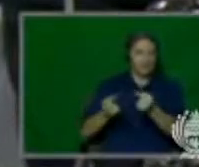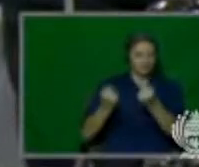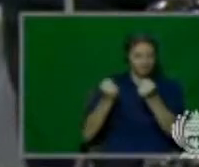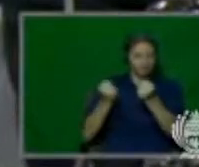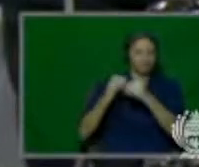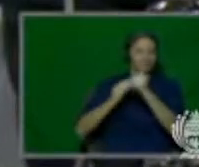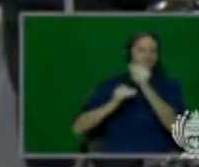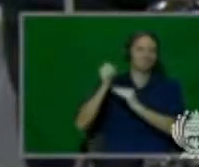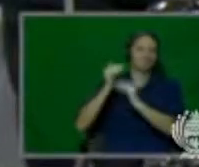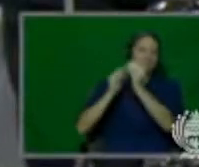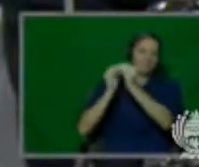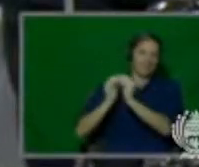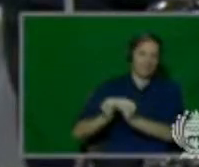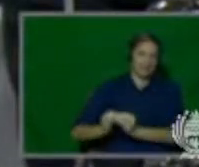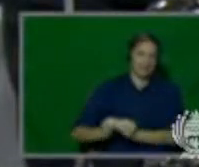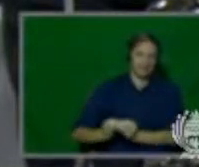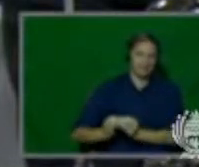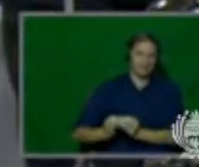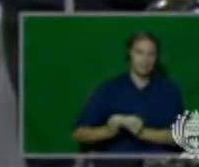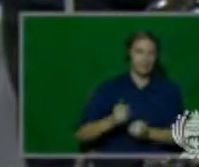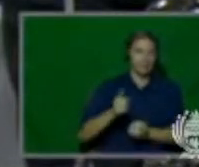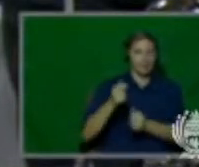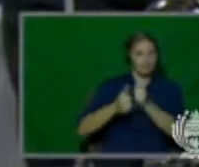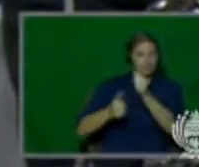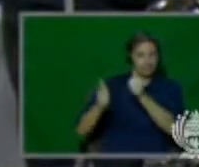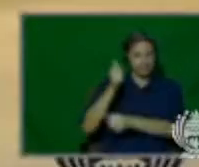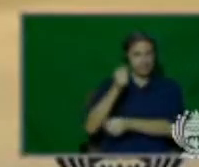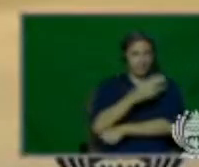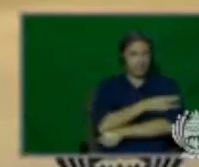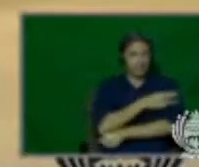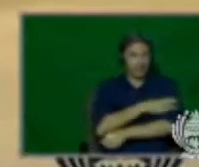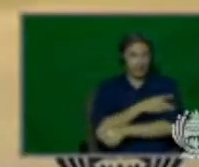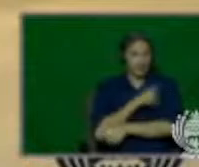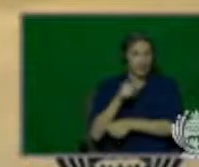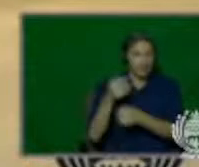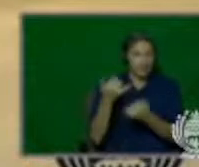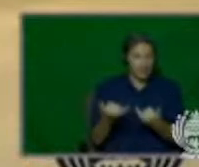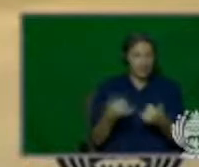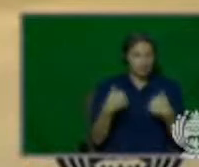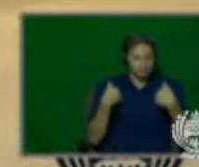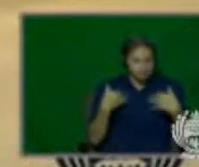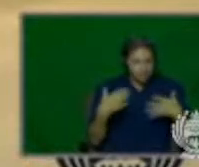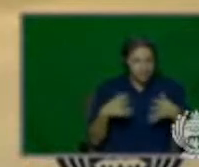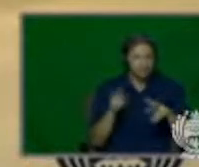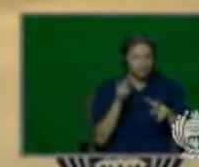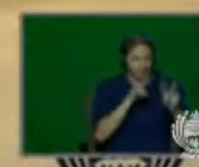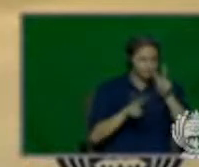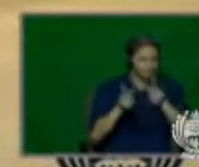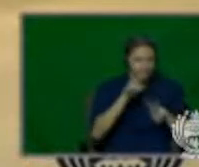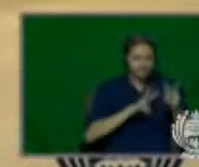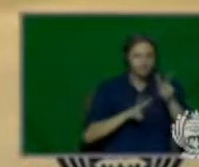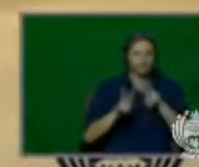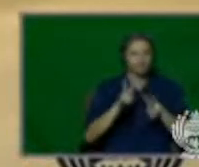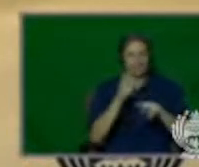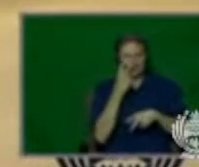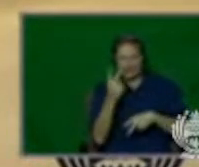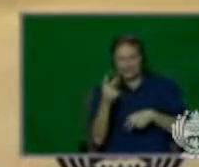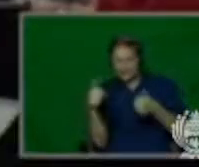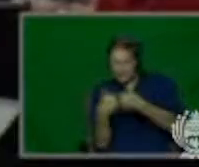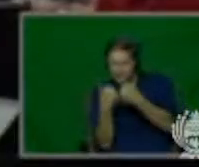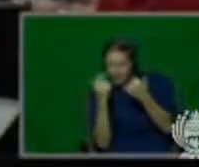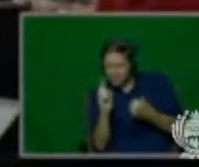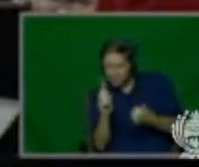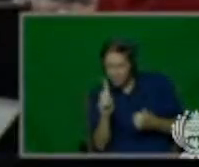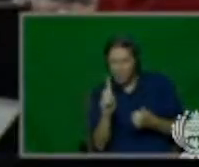unit of the entity has already instituted measures to strengthen their procurement weaknesses.